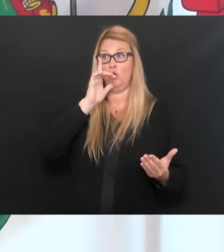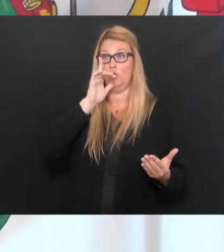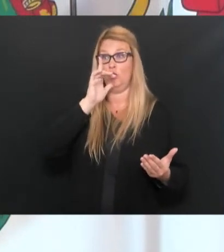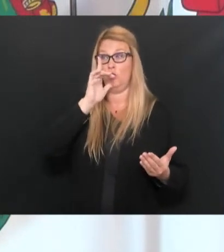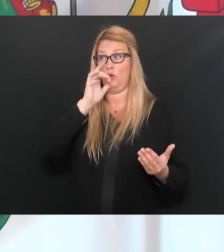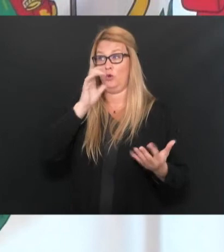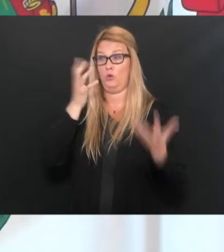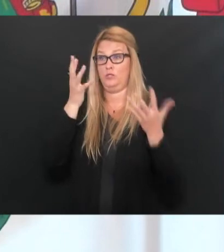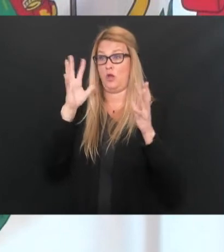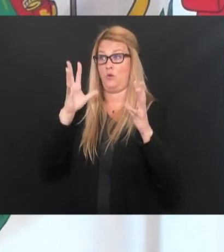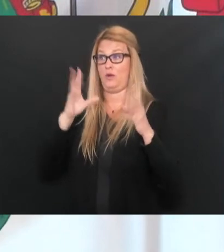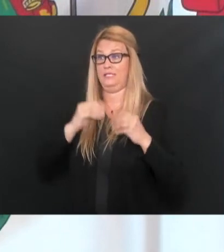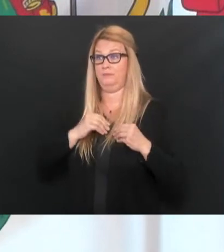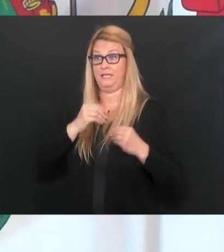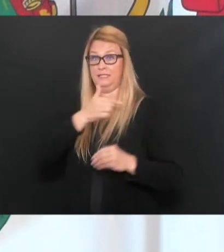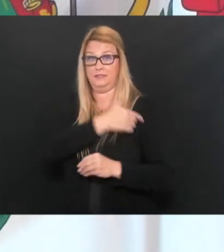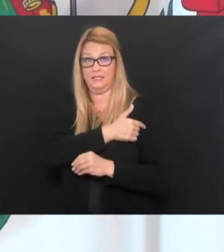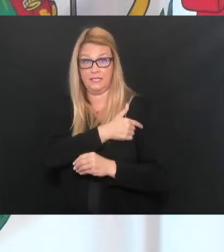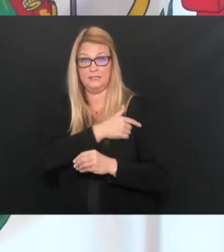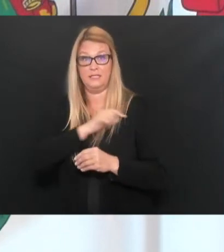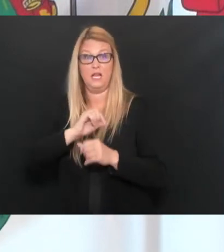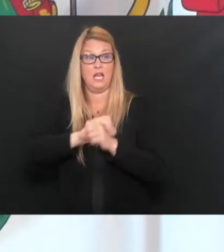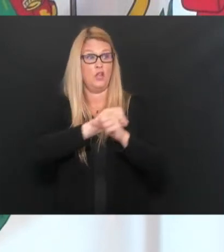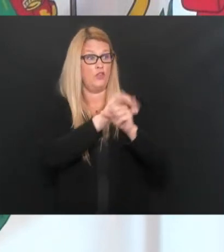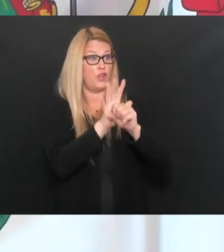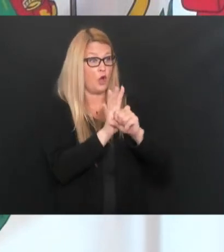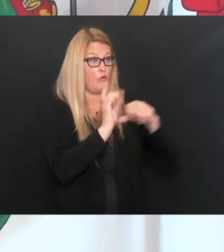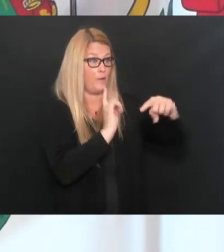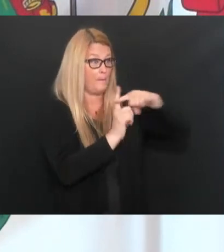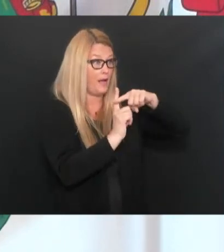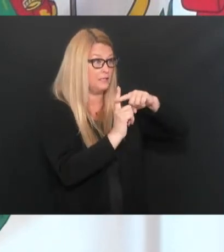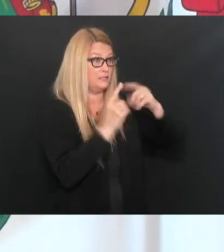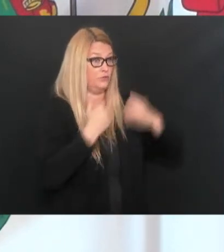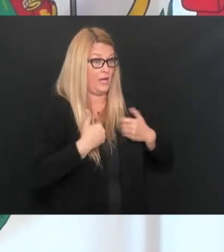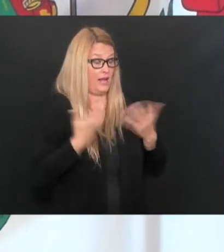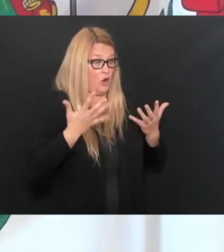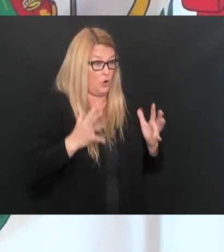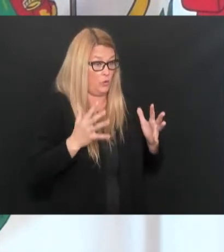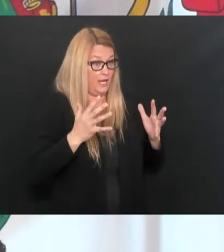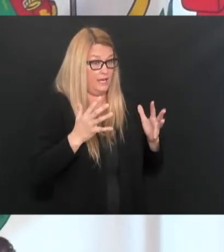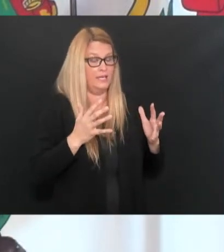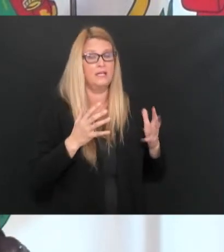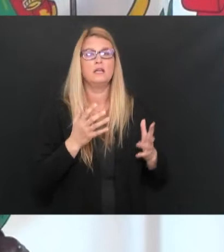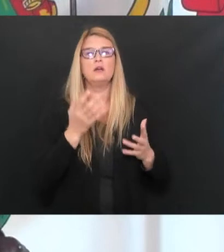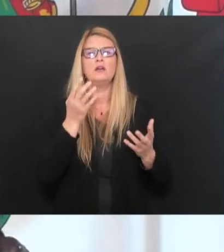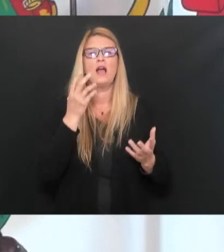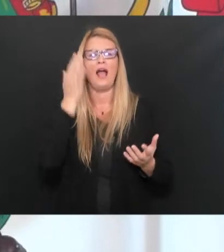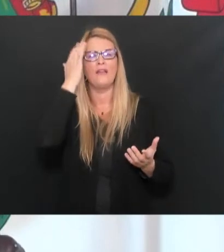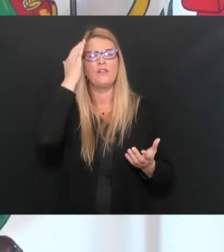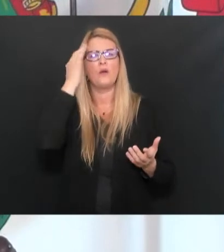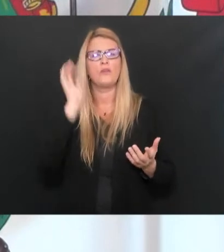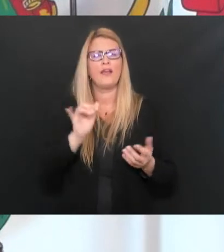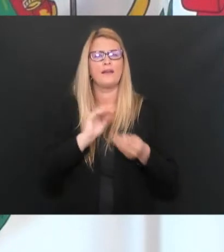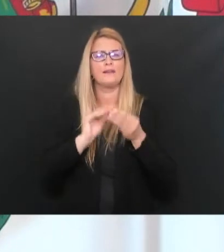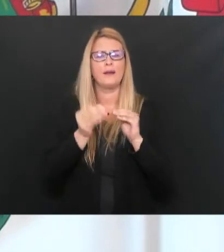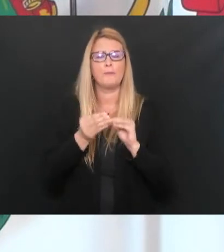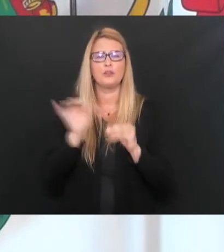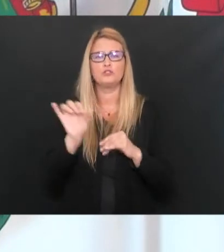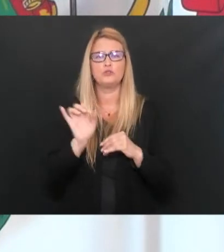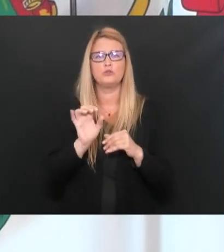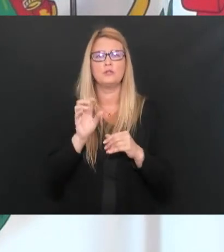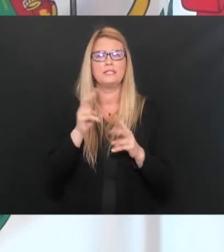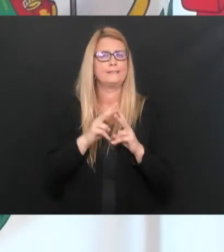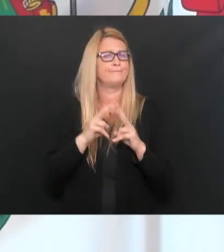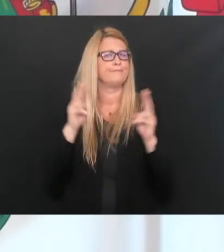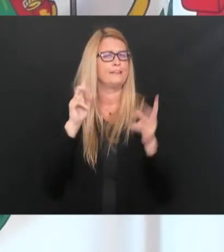the number of COVID cases that we've had from people that have taken the vaccine. I think we know that number too. It's very,